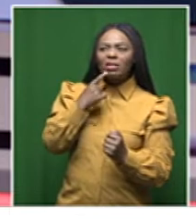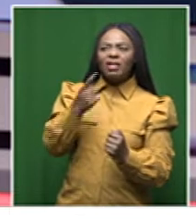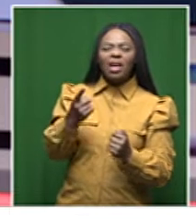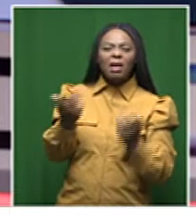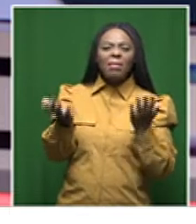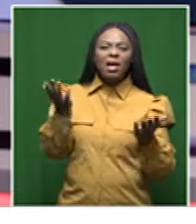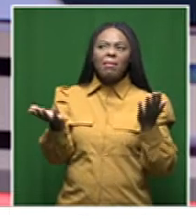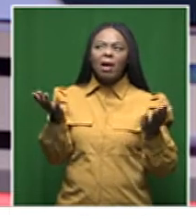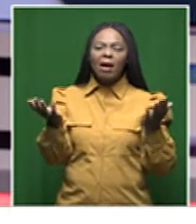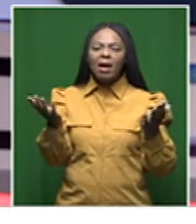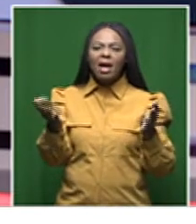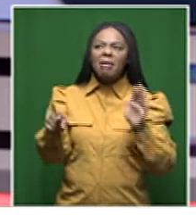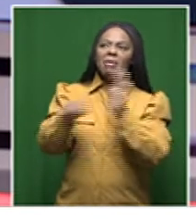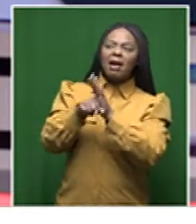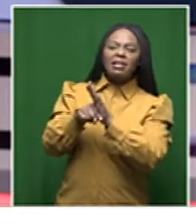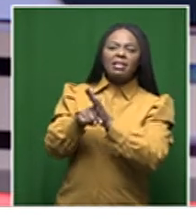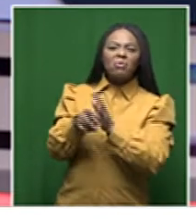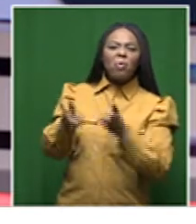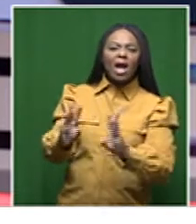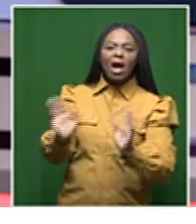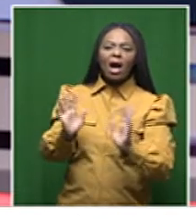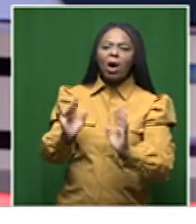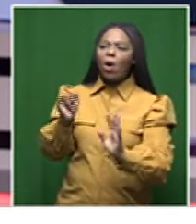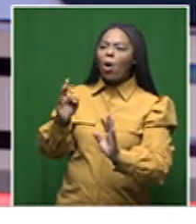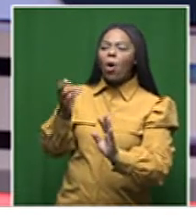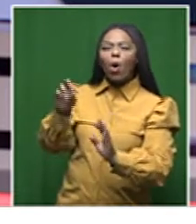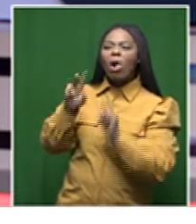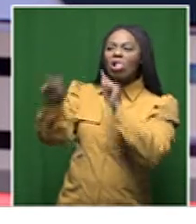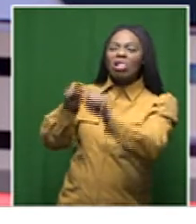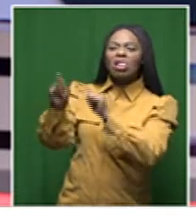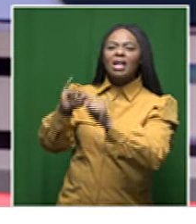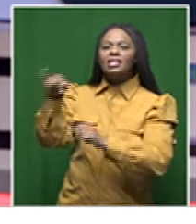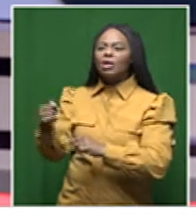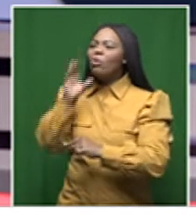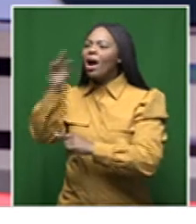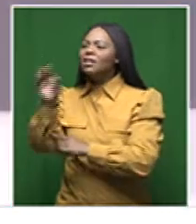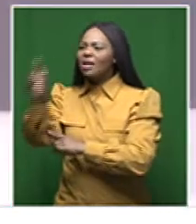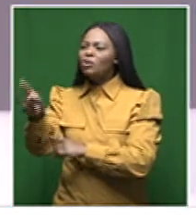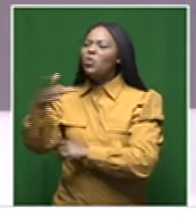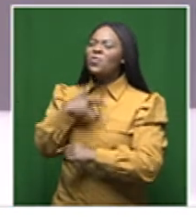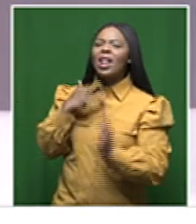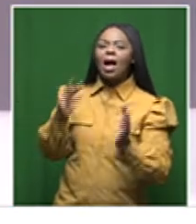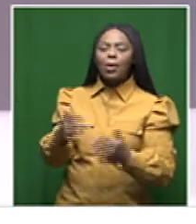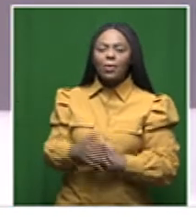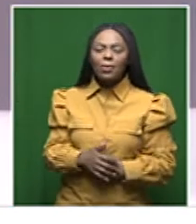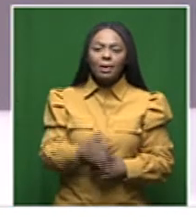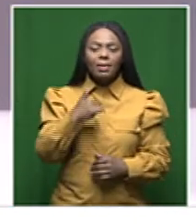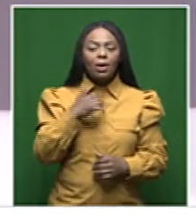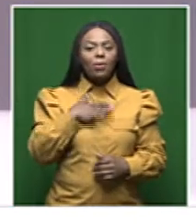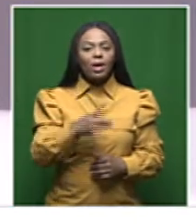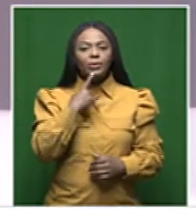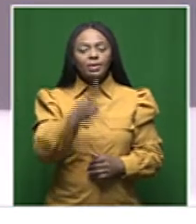in a negative way or to offend, but what would that be? First of all, I'd like to